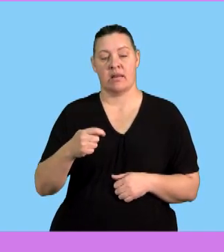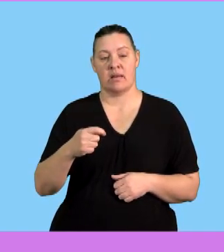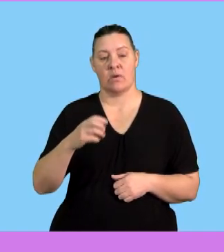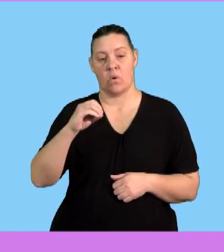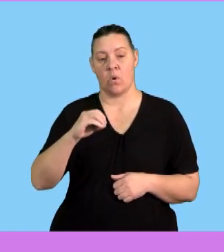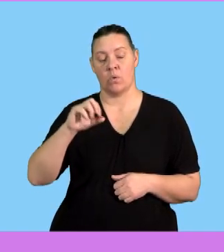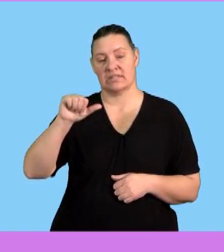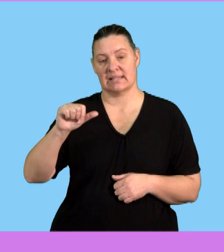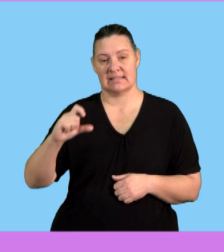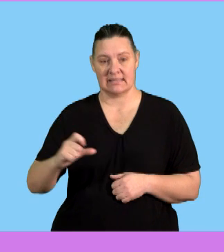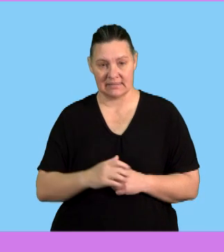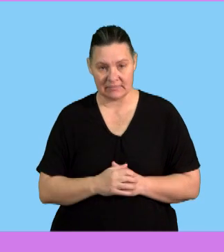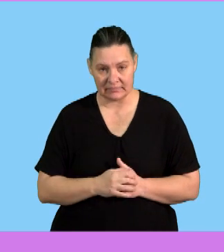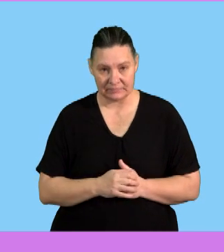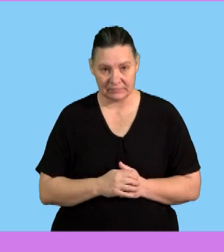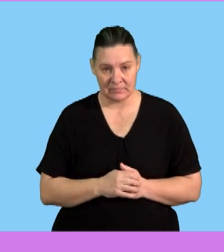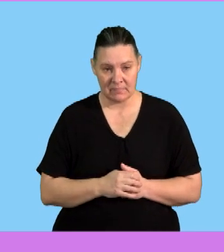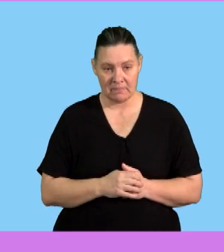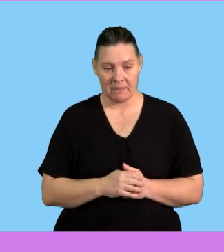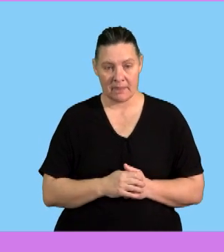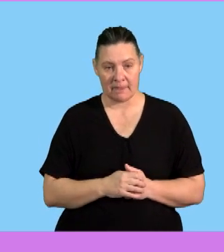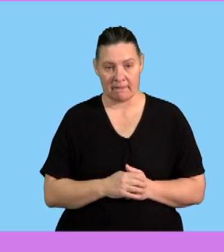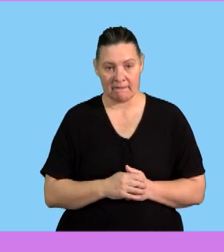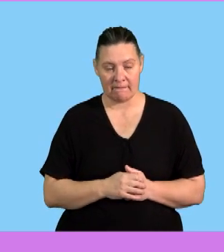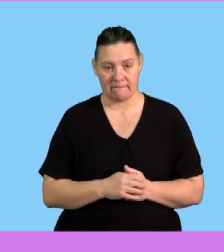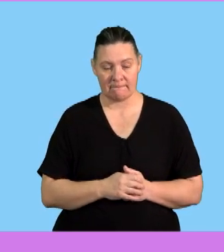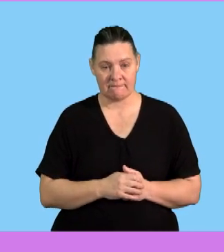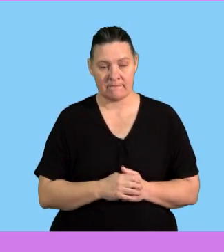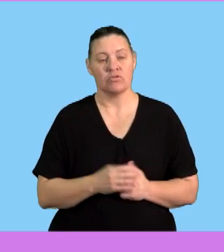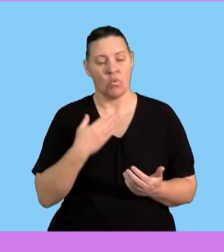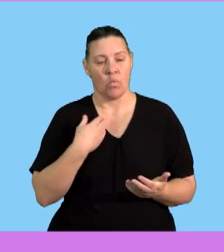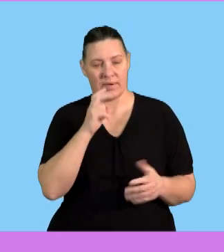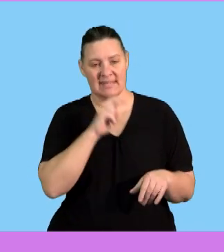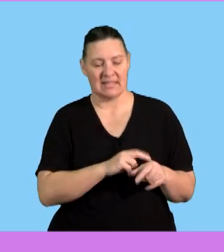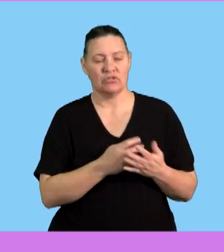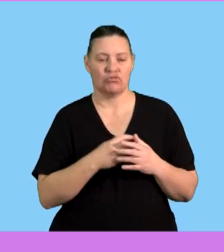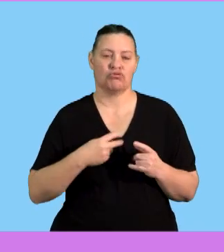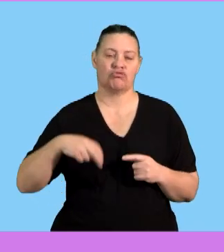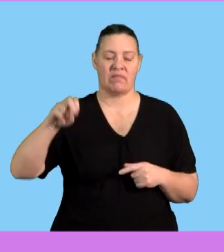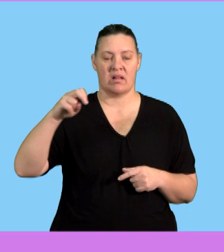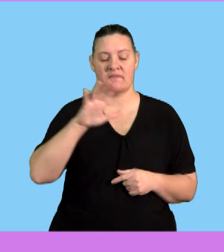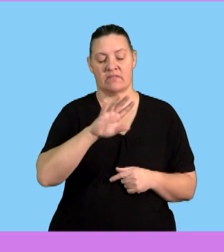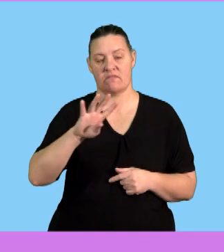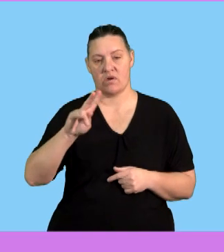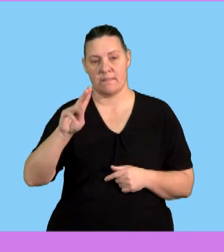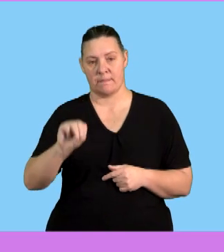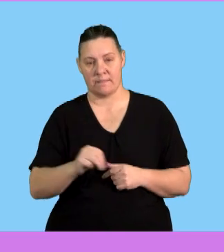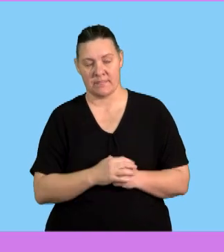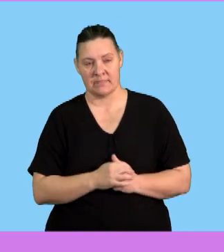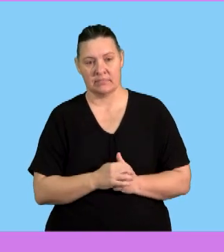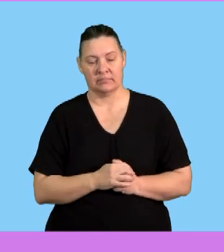6 cents. So this is what we will be needing to travel 54